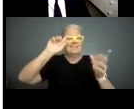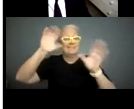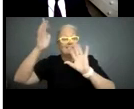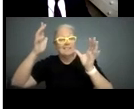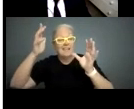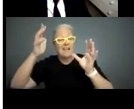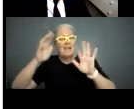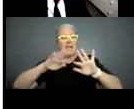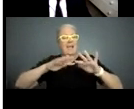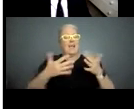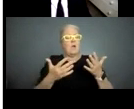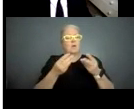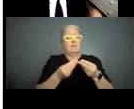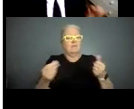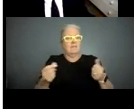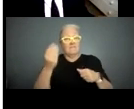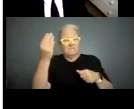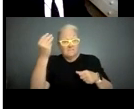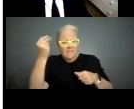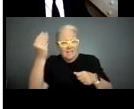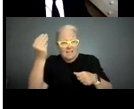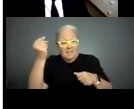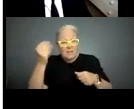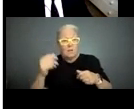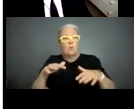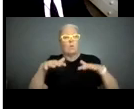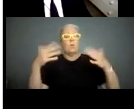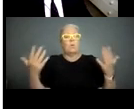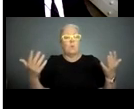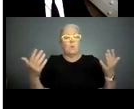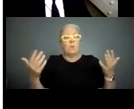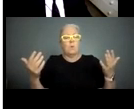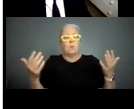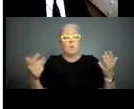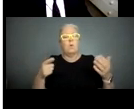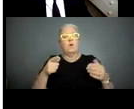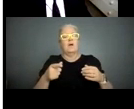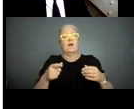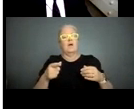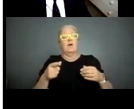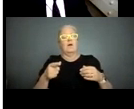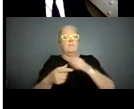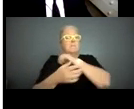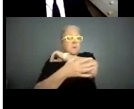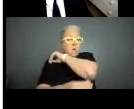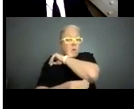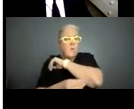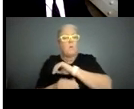other of the topics that we're looking at, goes to the heart of this issue, because it's not just about